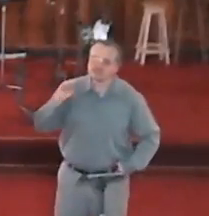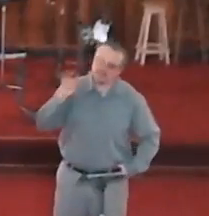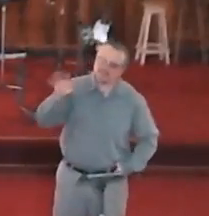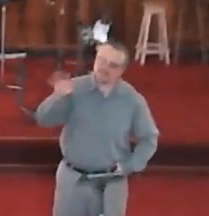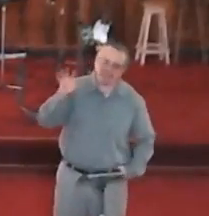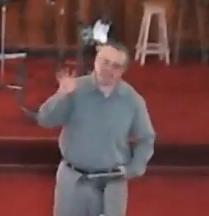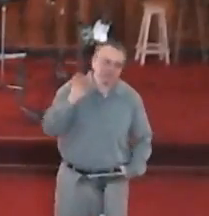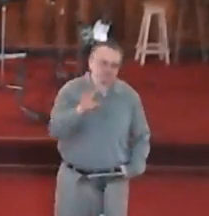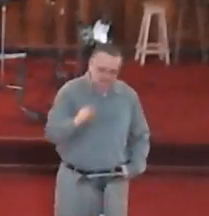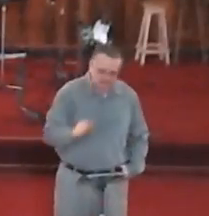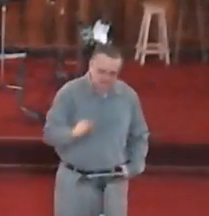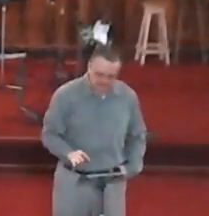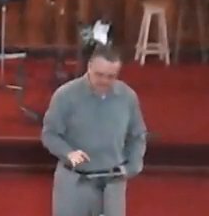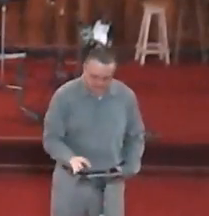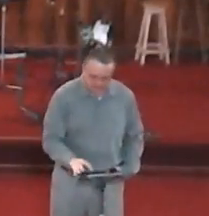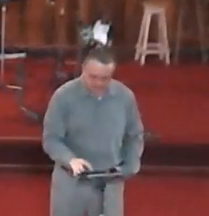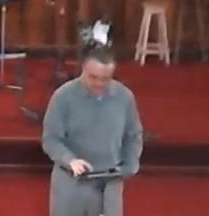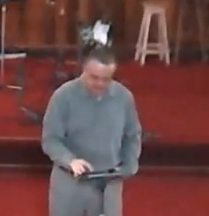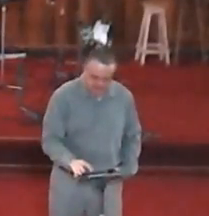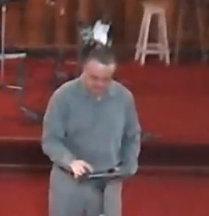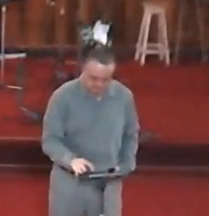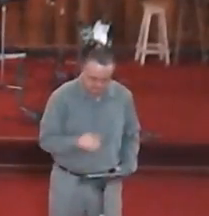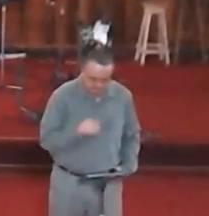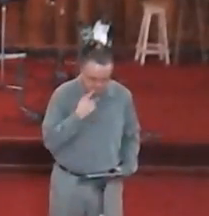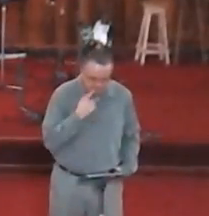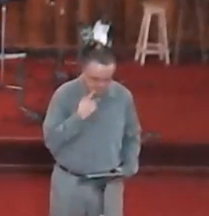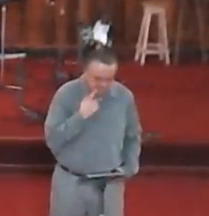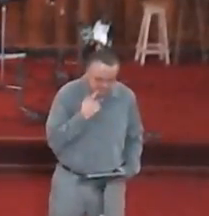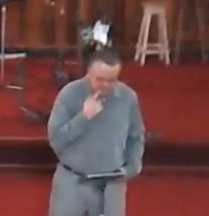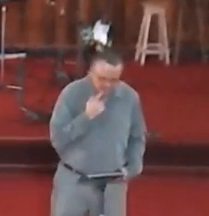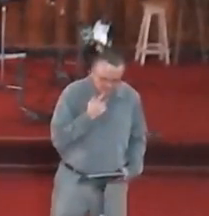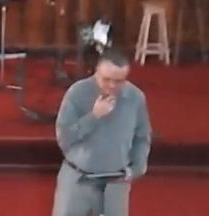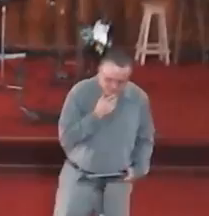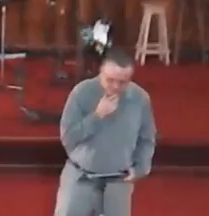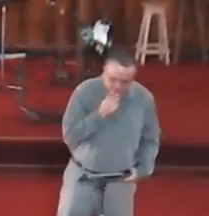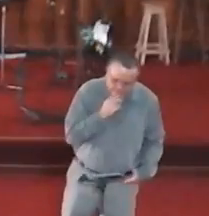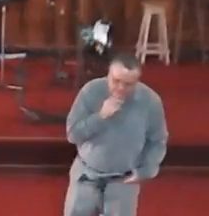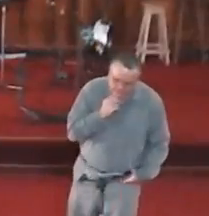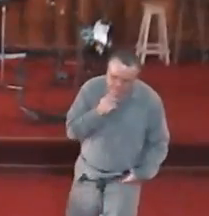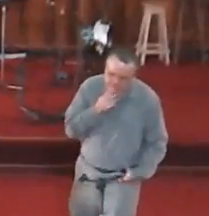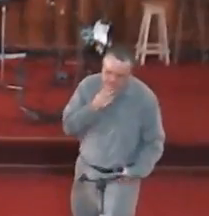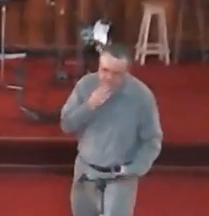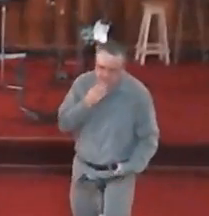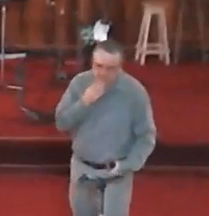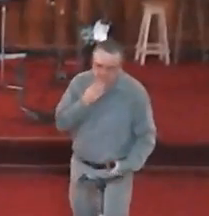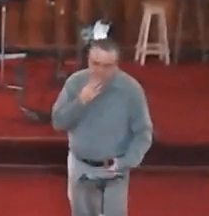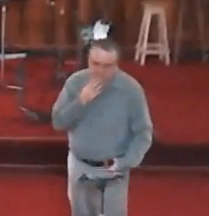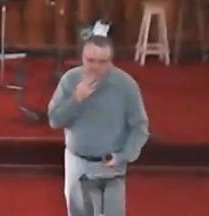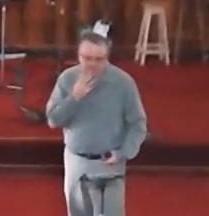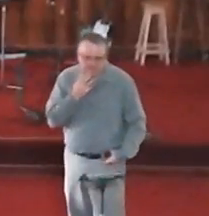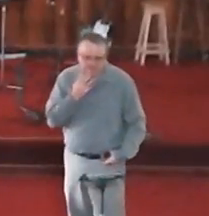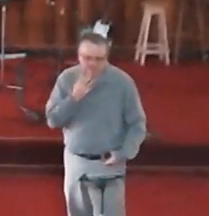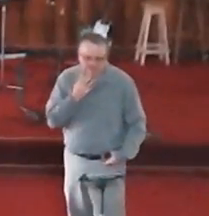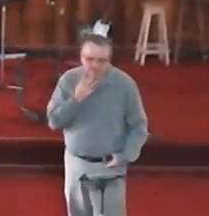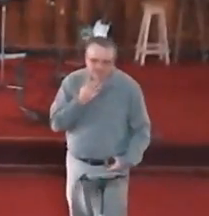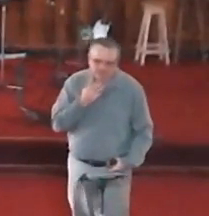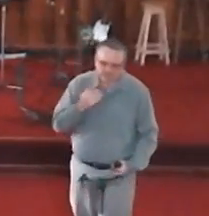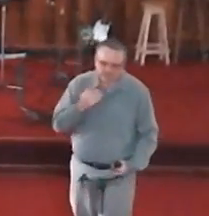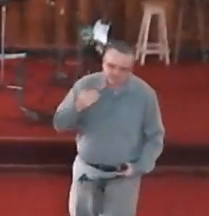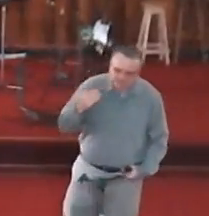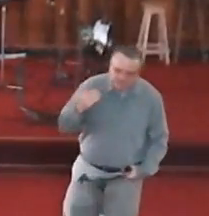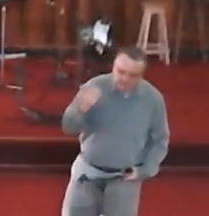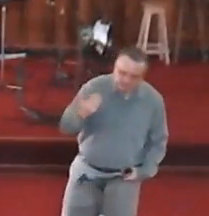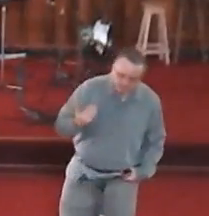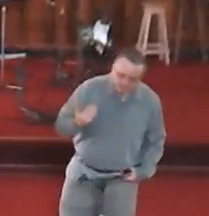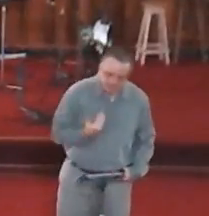a través de la lengua inspirada de Bernabé? So the inspired tongue of Barnabas, and we're going to look at some of the things that God did through this inspired